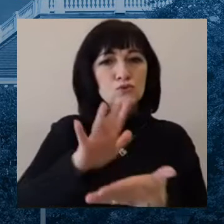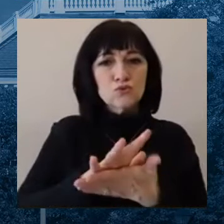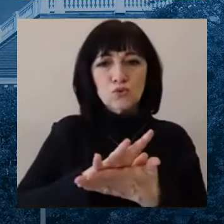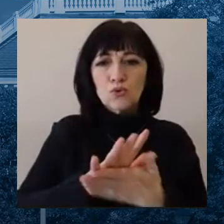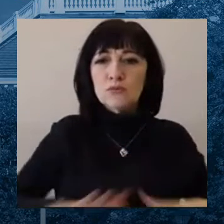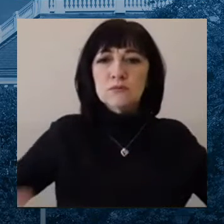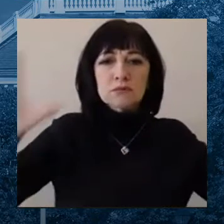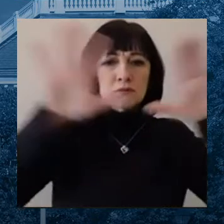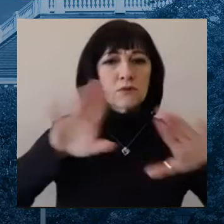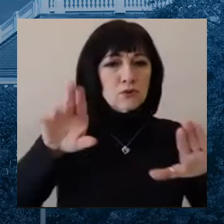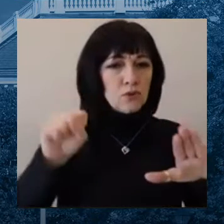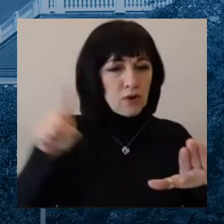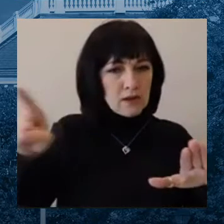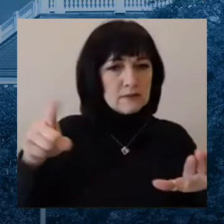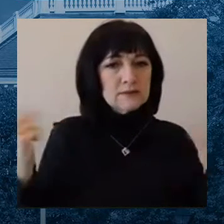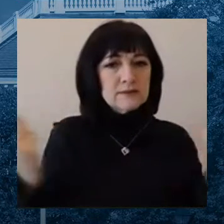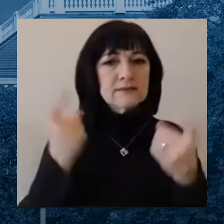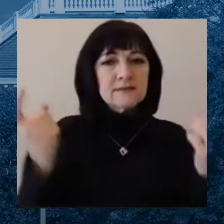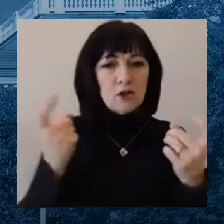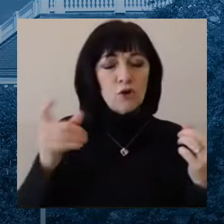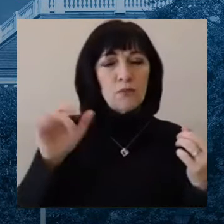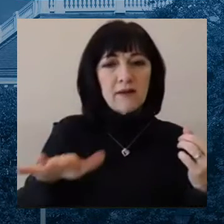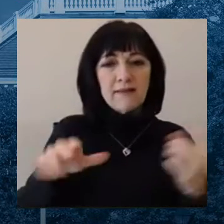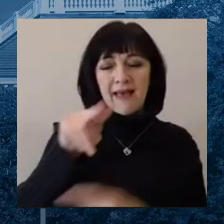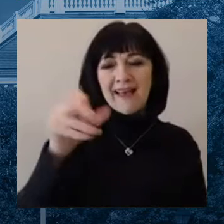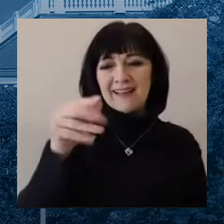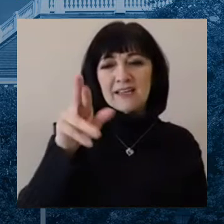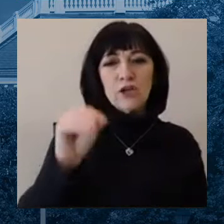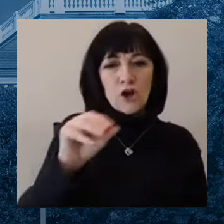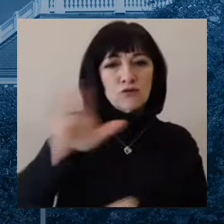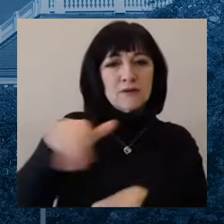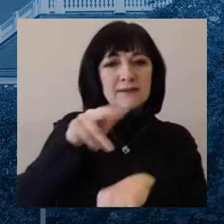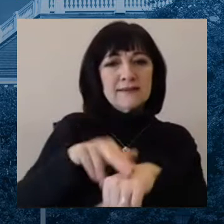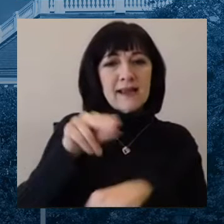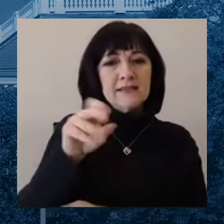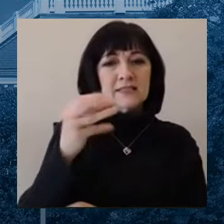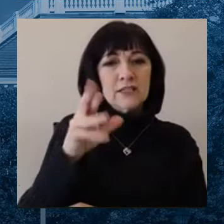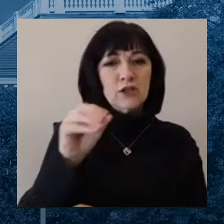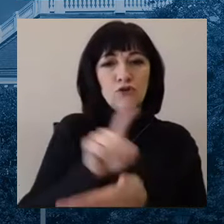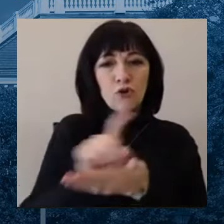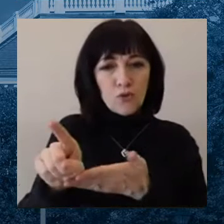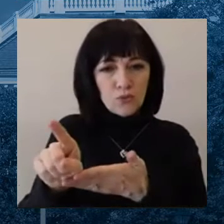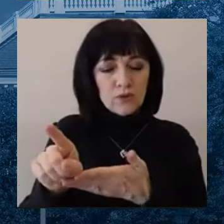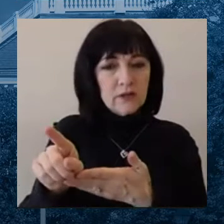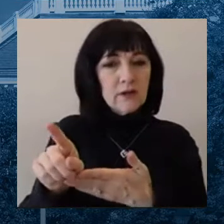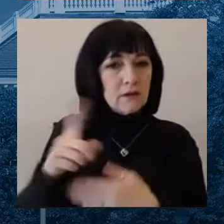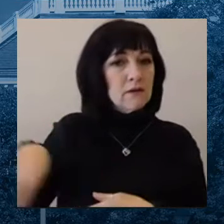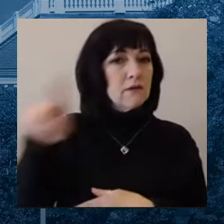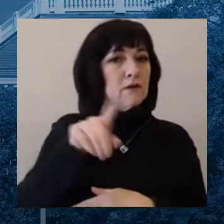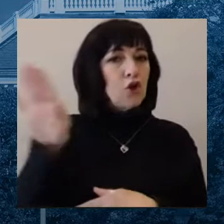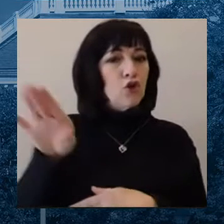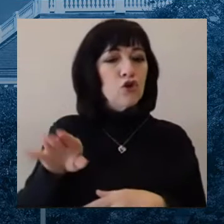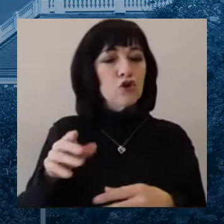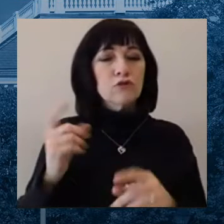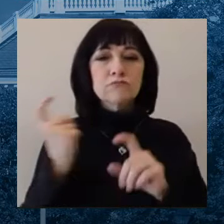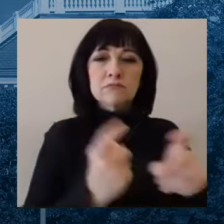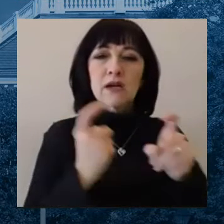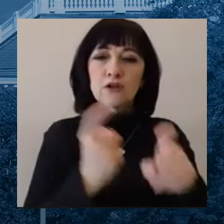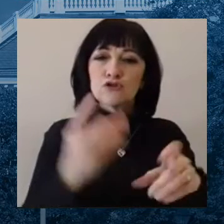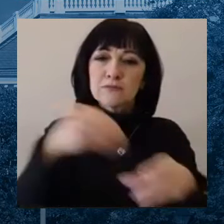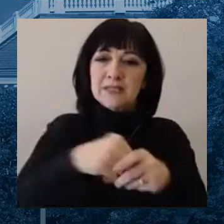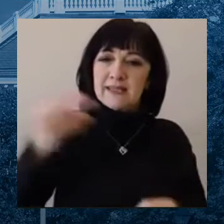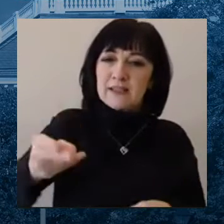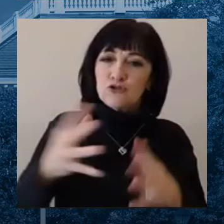by acknowledging the contributions of Negroes to the history of America. As a matter of fact, when I was in the third